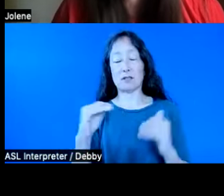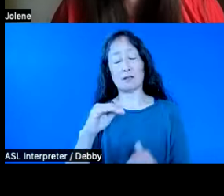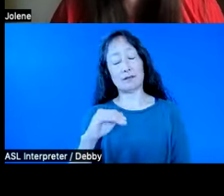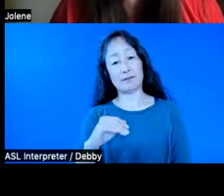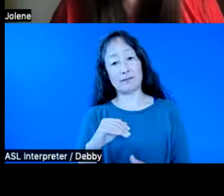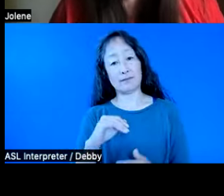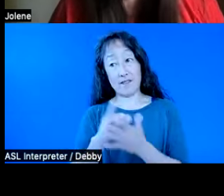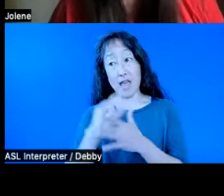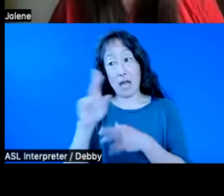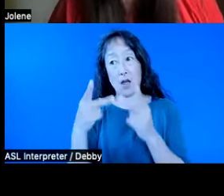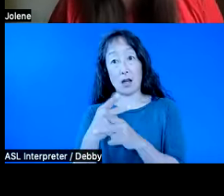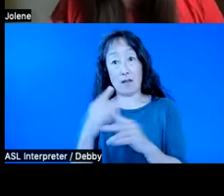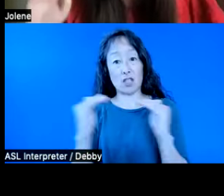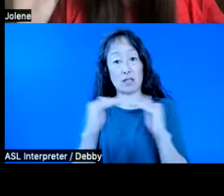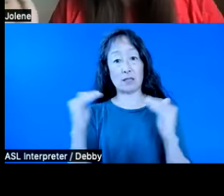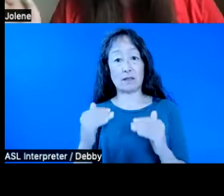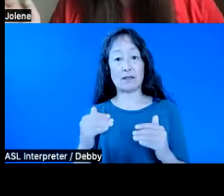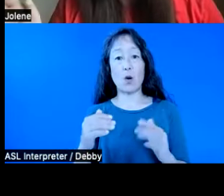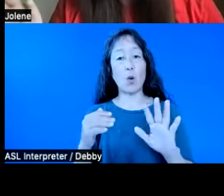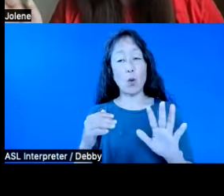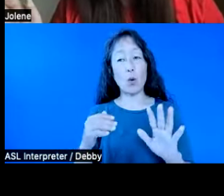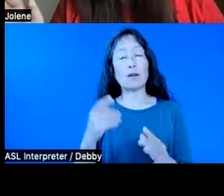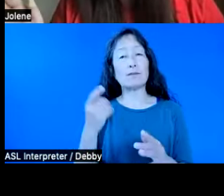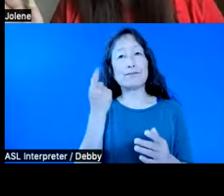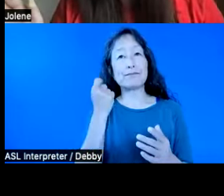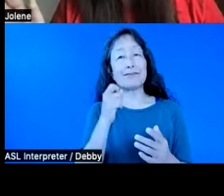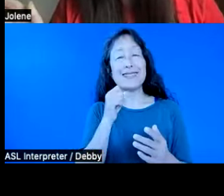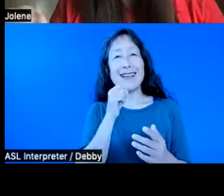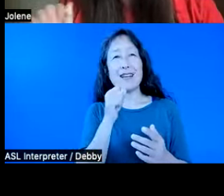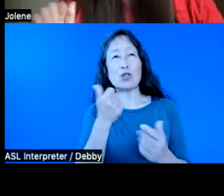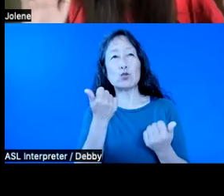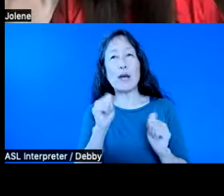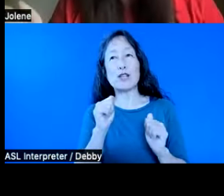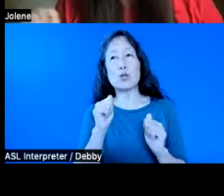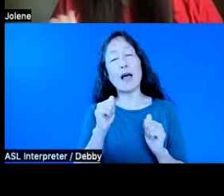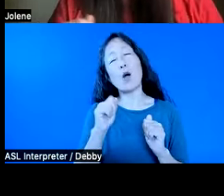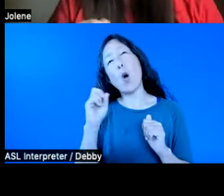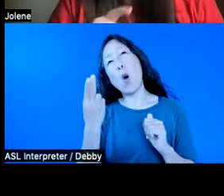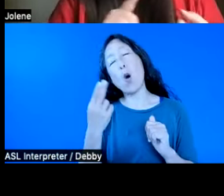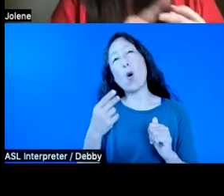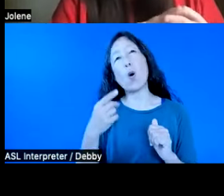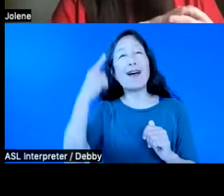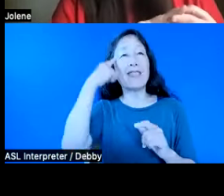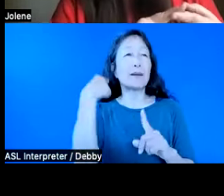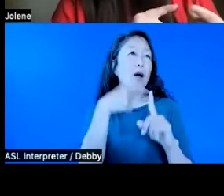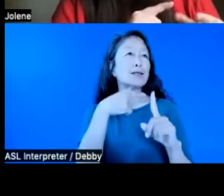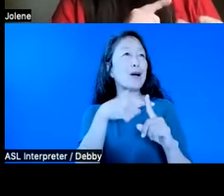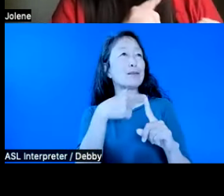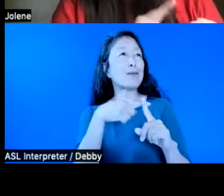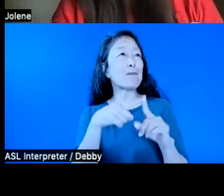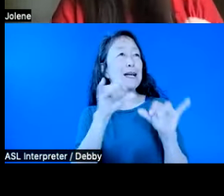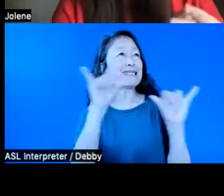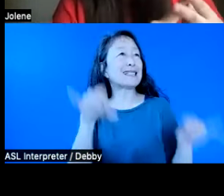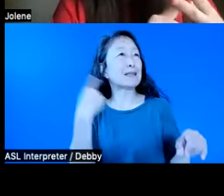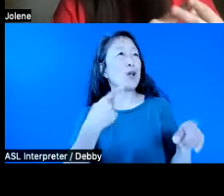and really helping to shape the narrative, not to spin things in a positive way that the system's always right and that advocates don't mess up or